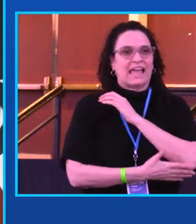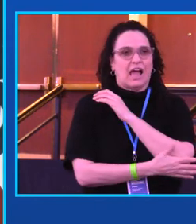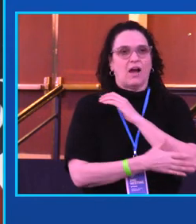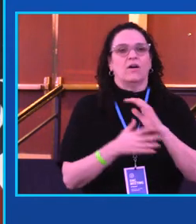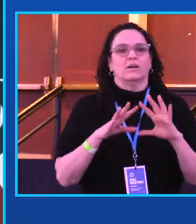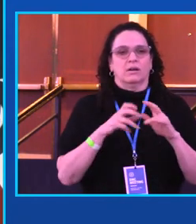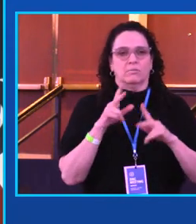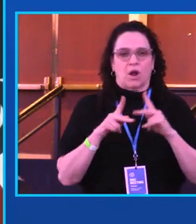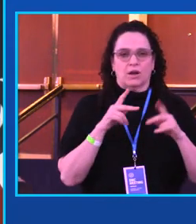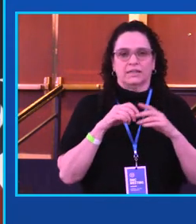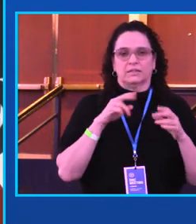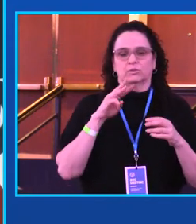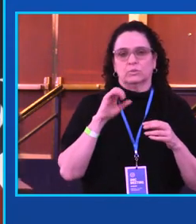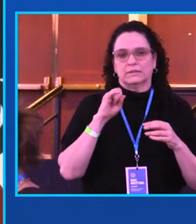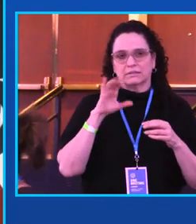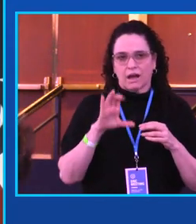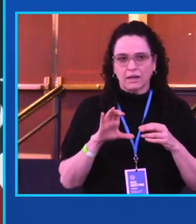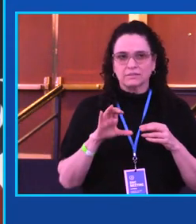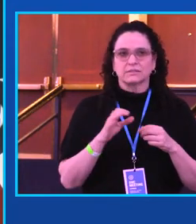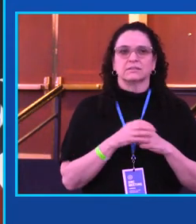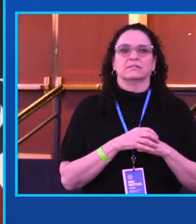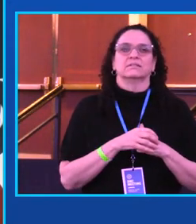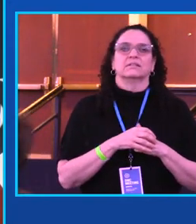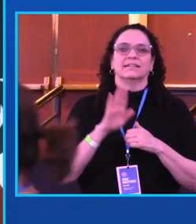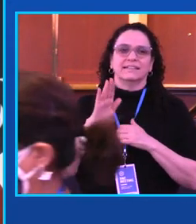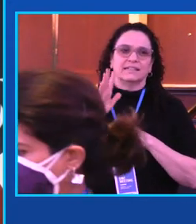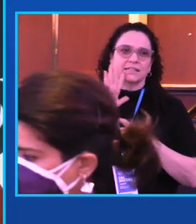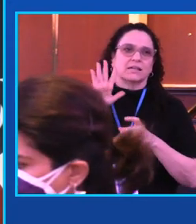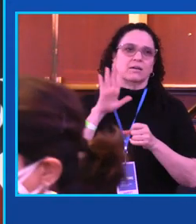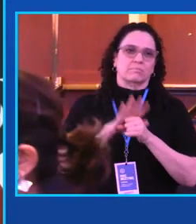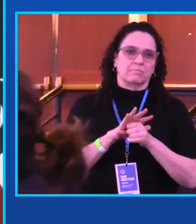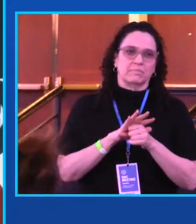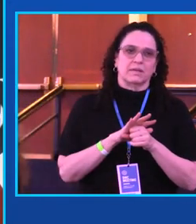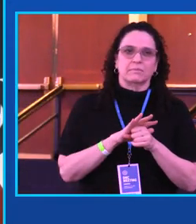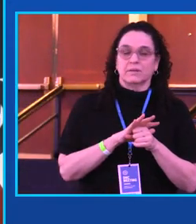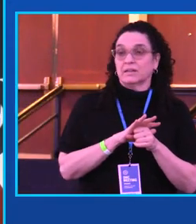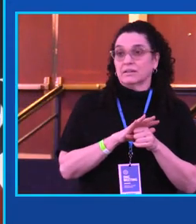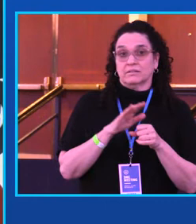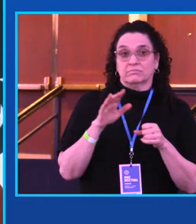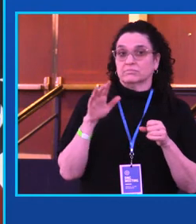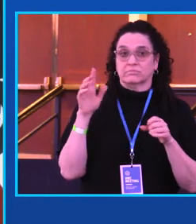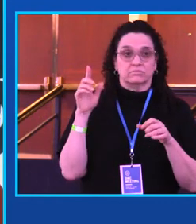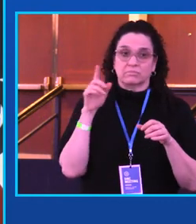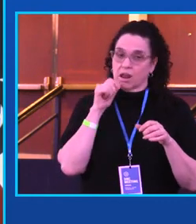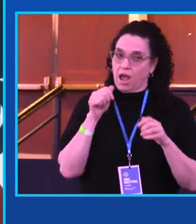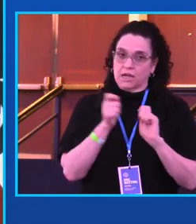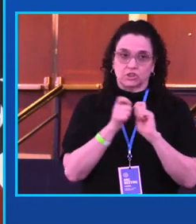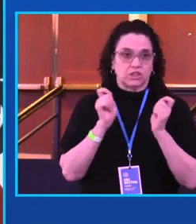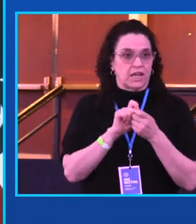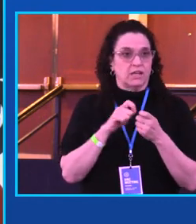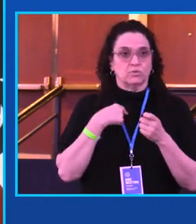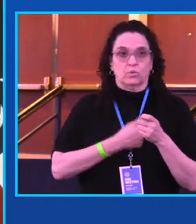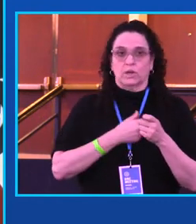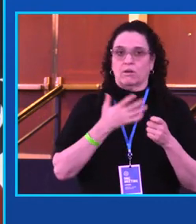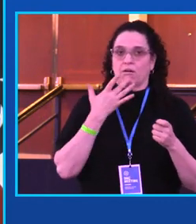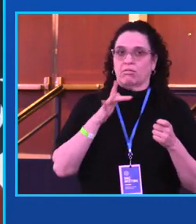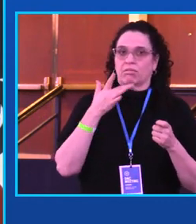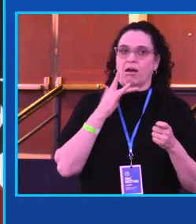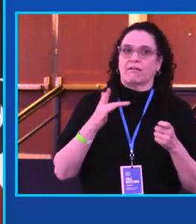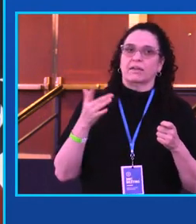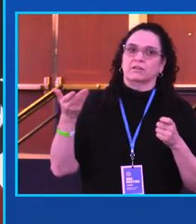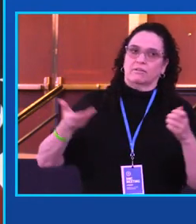to his tenure as secretary, his commitment has been unshakable. We are lucky to have him at the